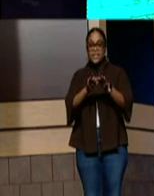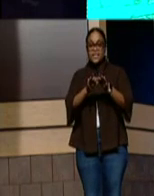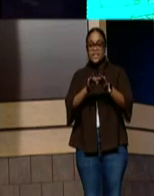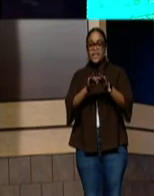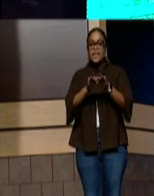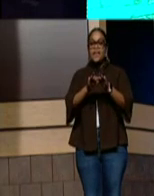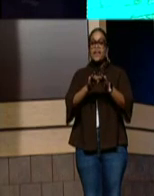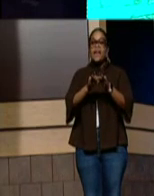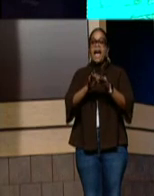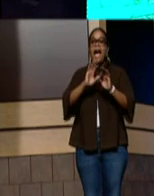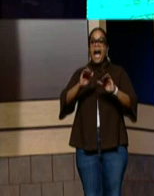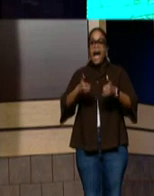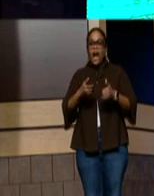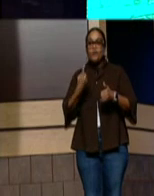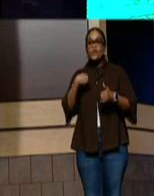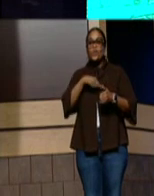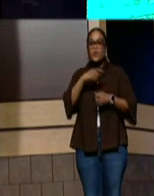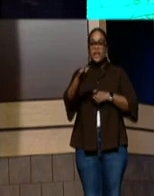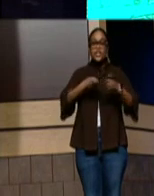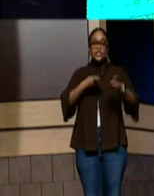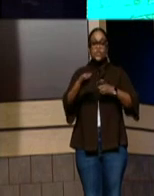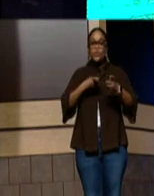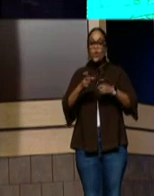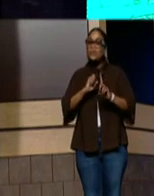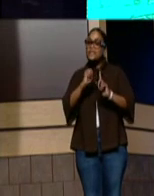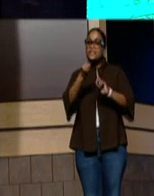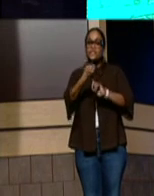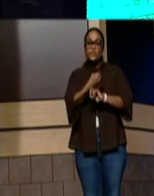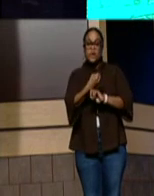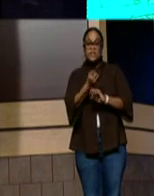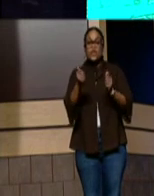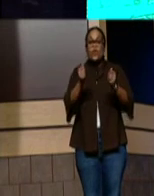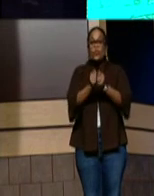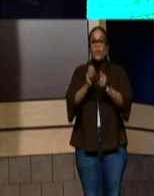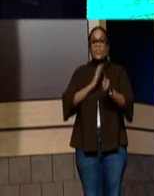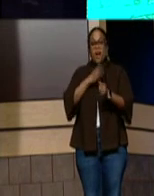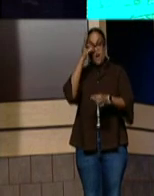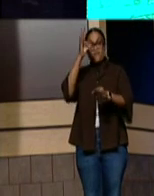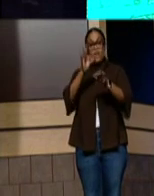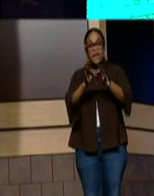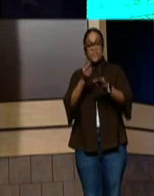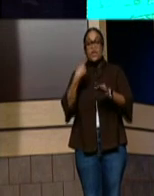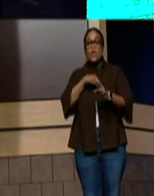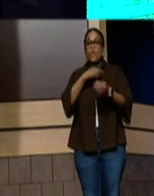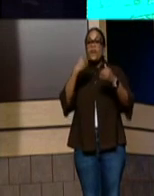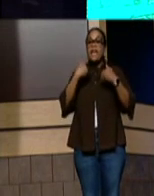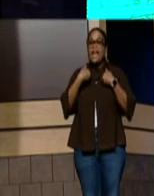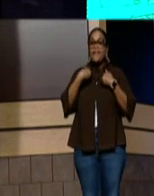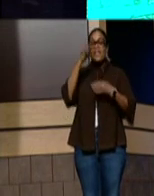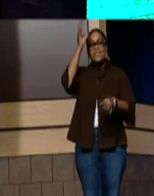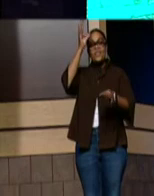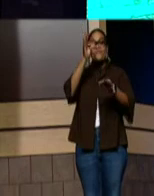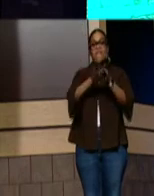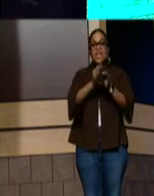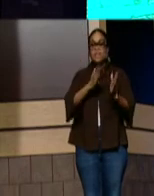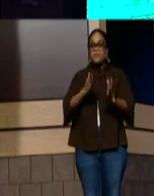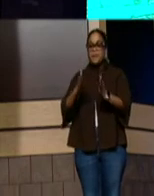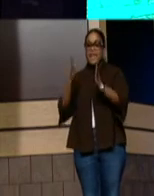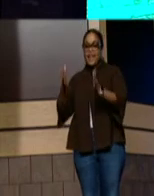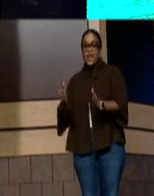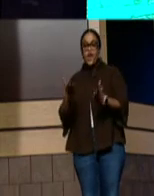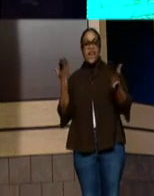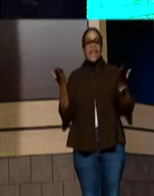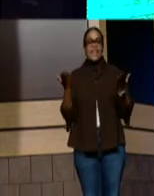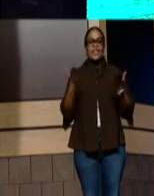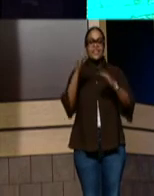we handle this crisis? We handle it with our faith, and we have the faith man here tonight. And Living Word knew exactly. I didn't mean to